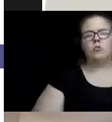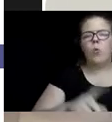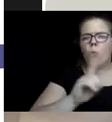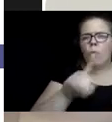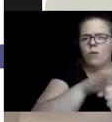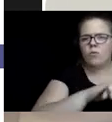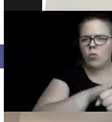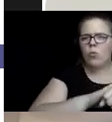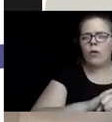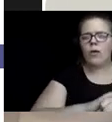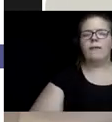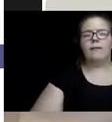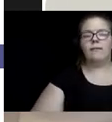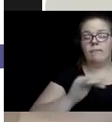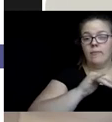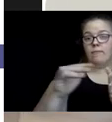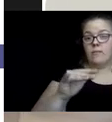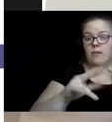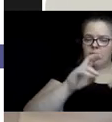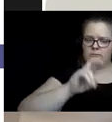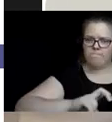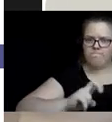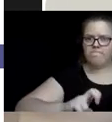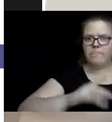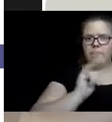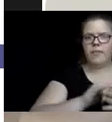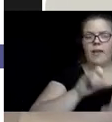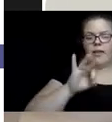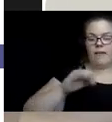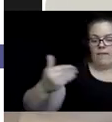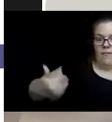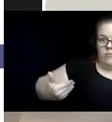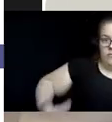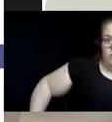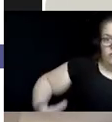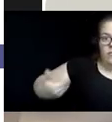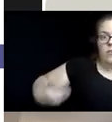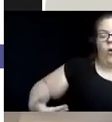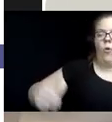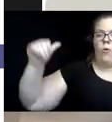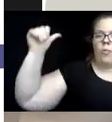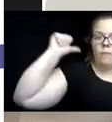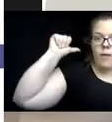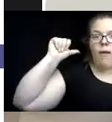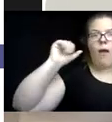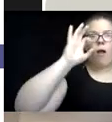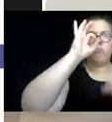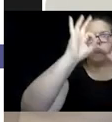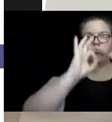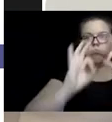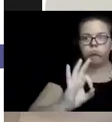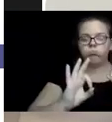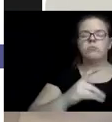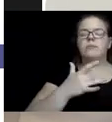bruises? There's studies that evaluate that. If they're on the sides of the body or on somebody's back, they're more likely to